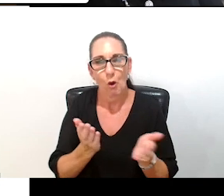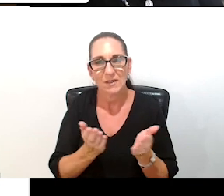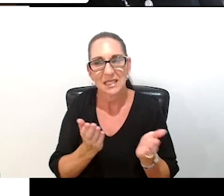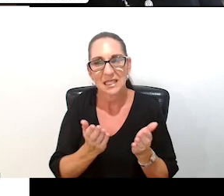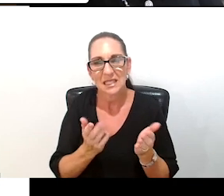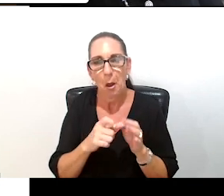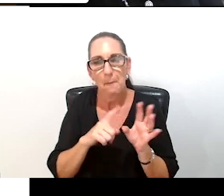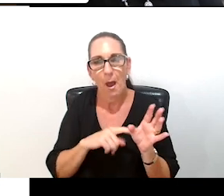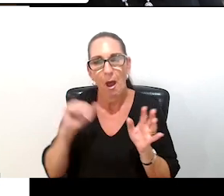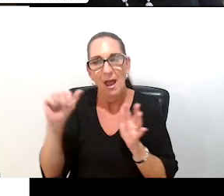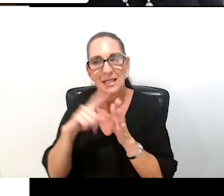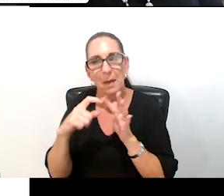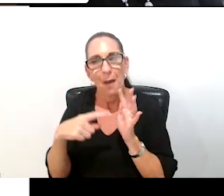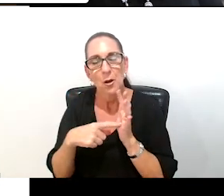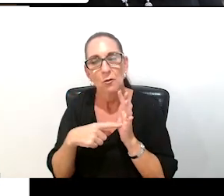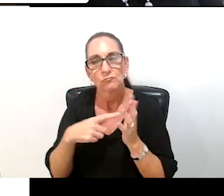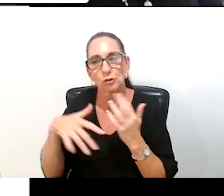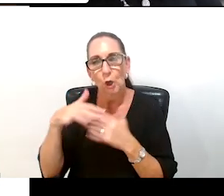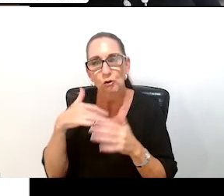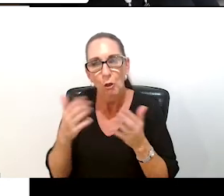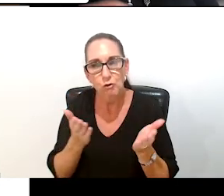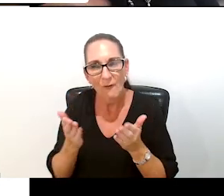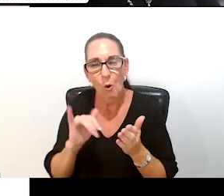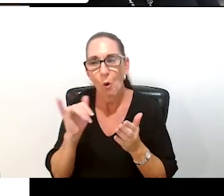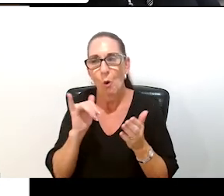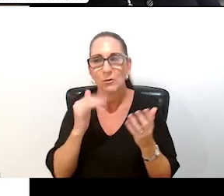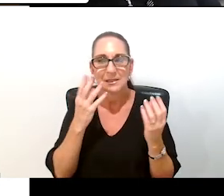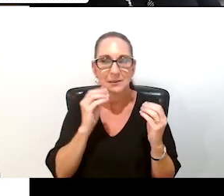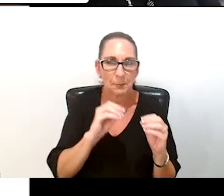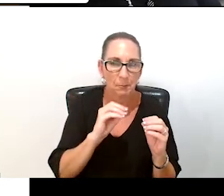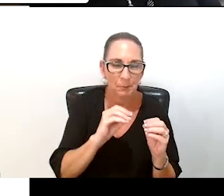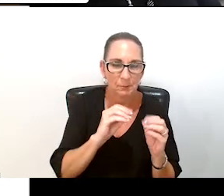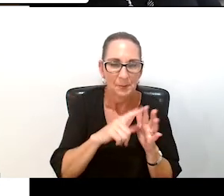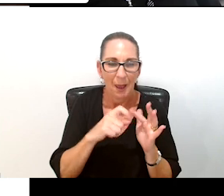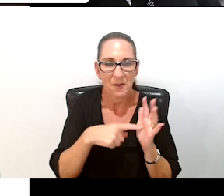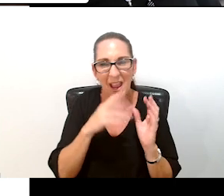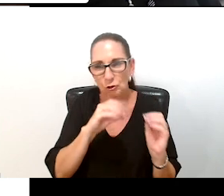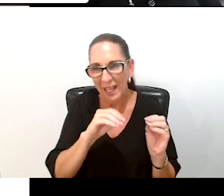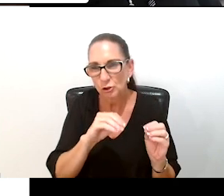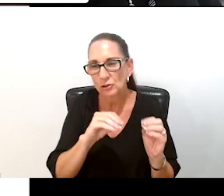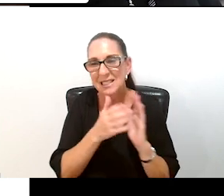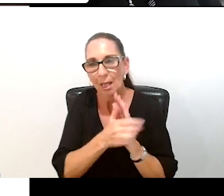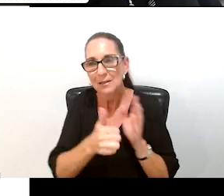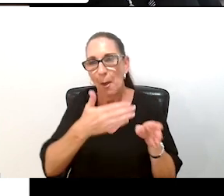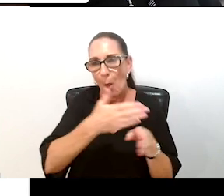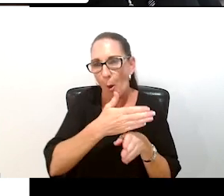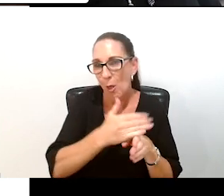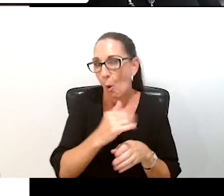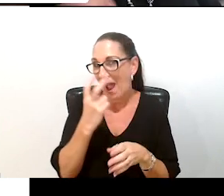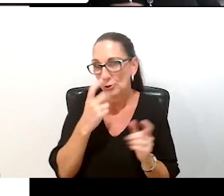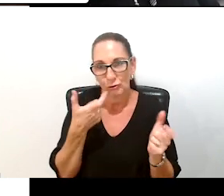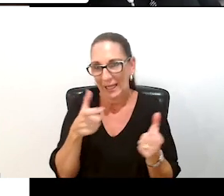by the Department of Social Services or the Department of Education, Skills and Employment, or Aged Care. So that meant we couldn't